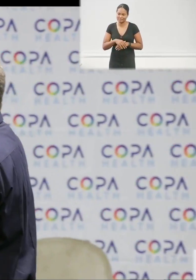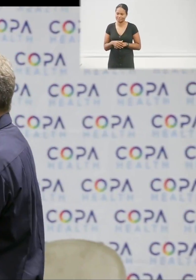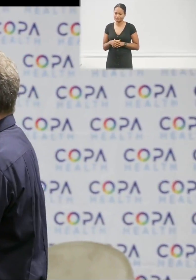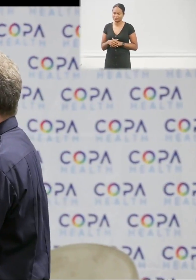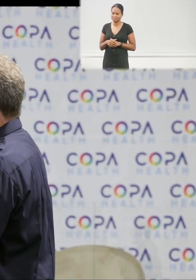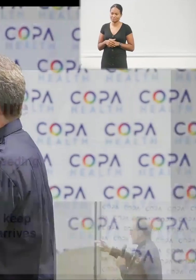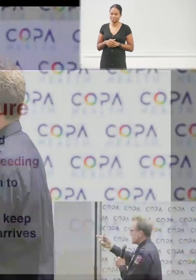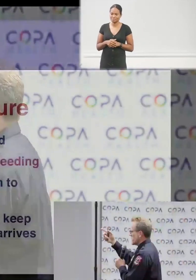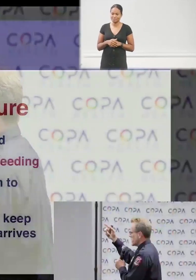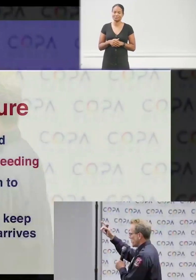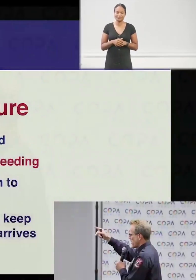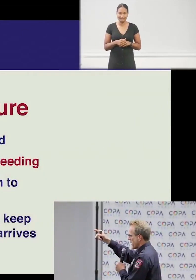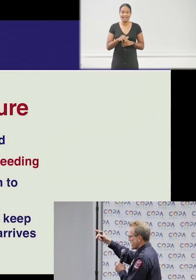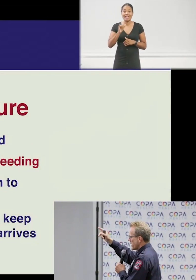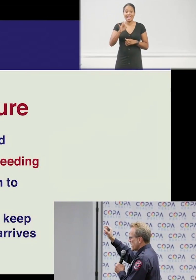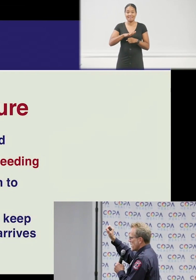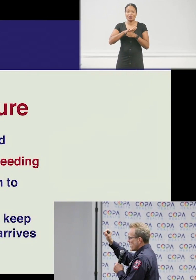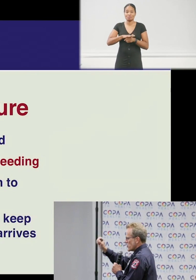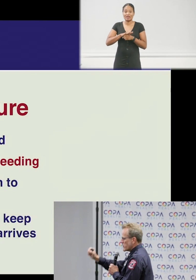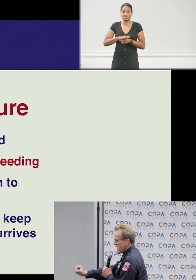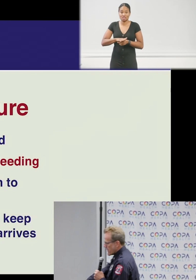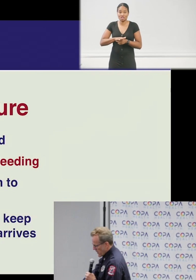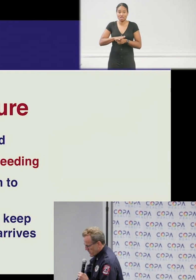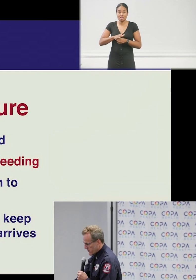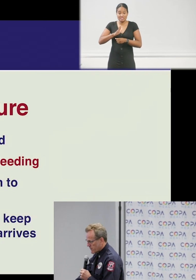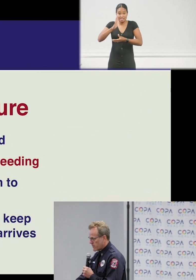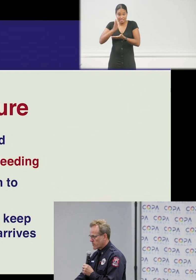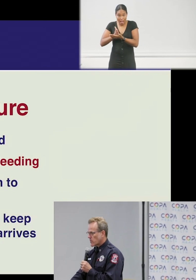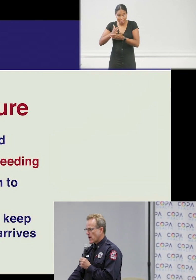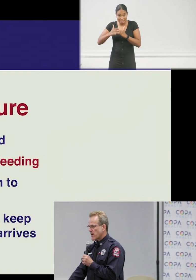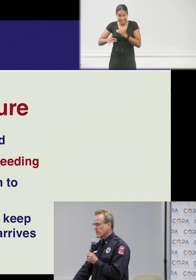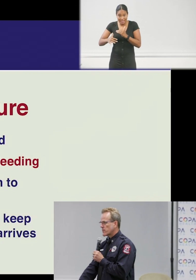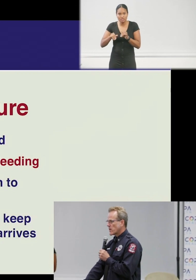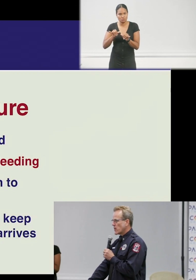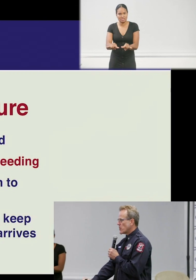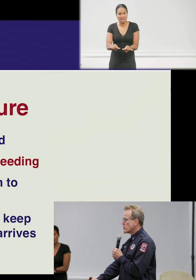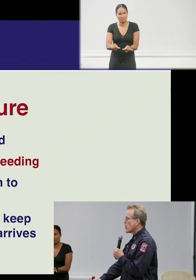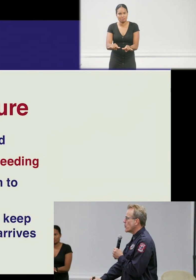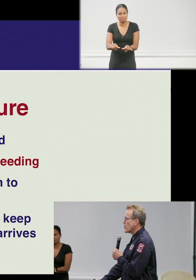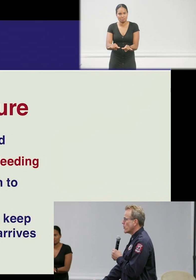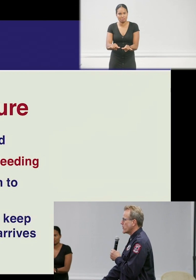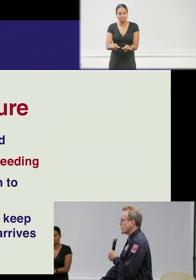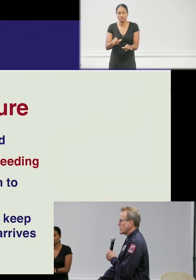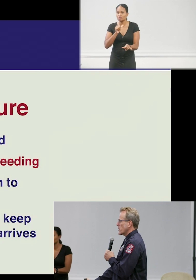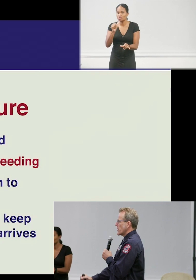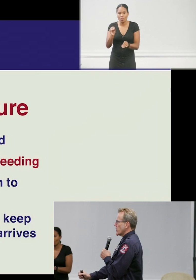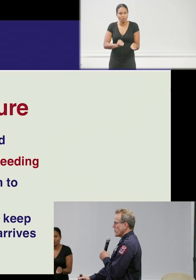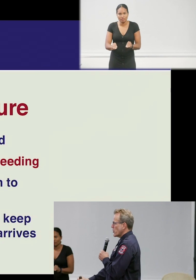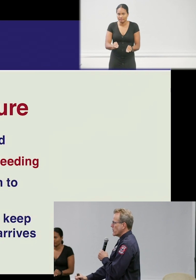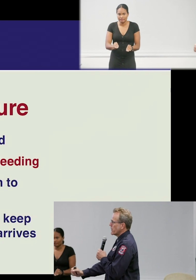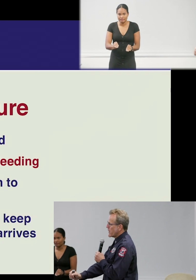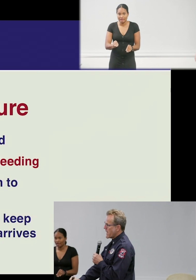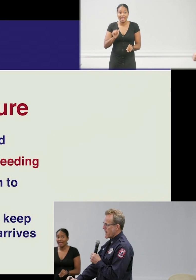If the pressure stops the bleeding, you stay there, okay? You don't move.